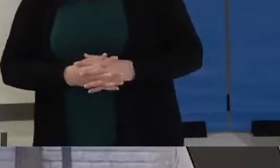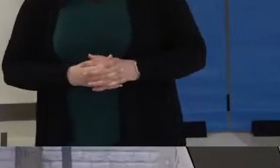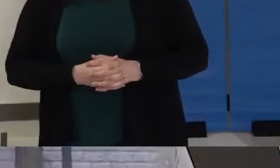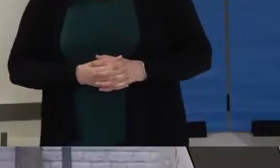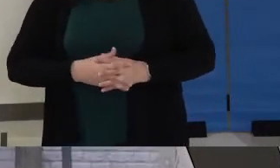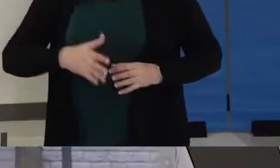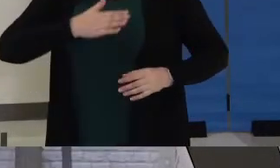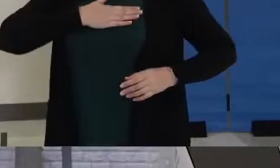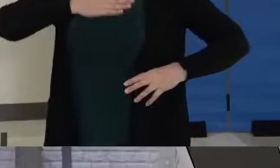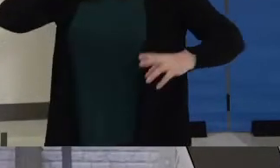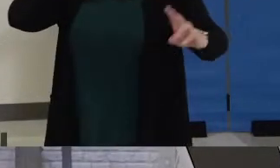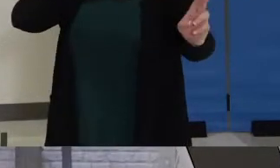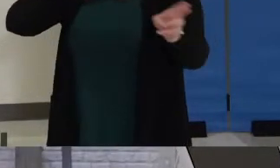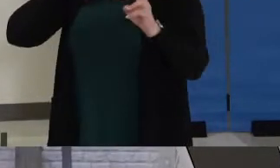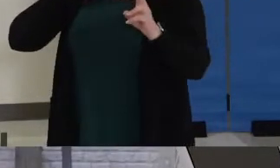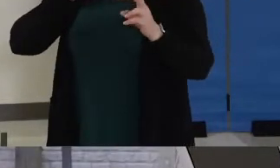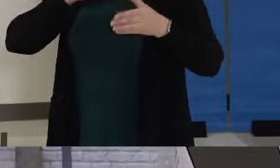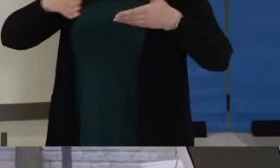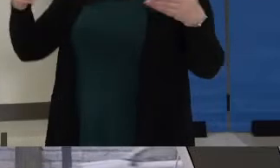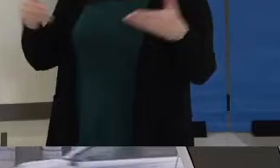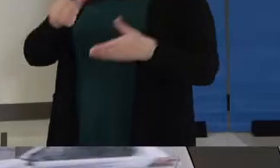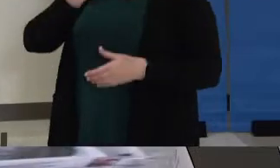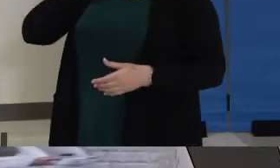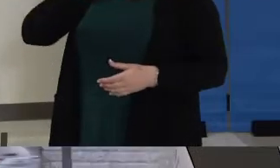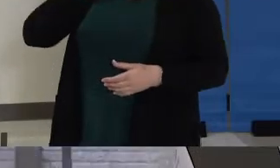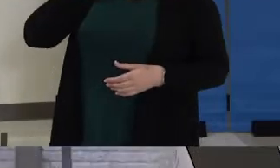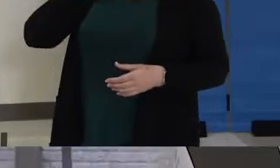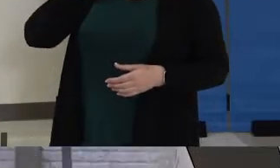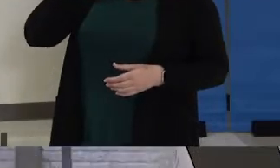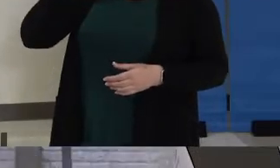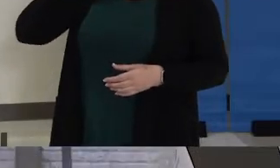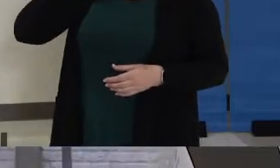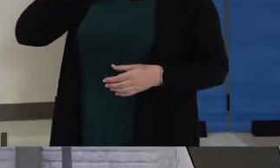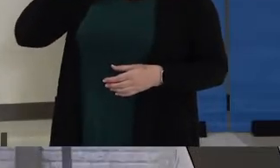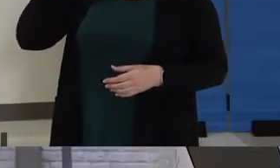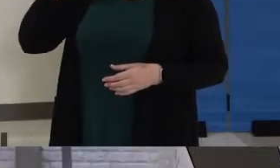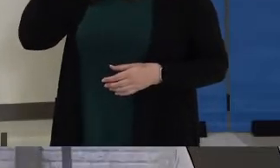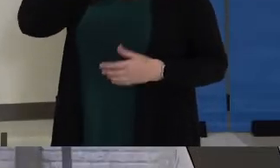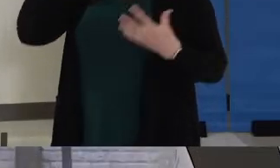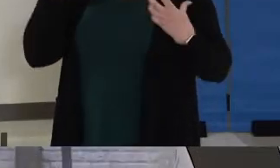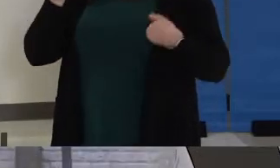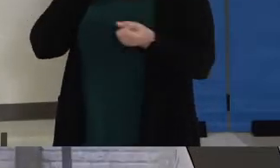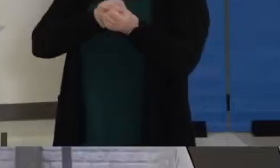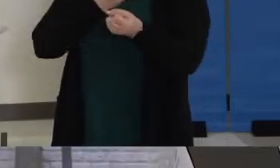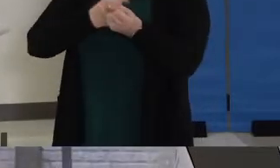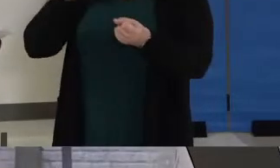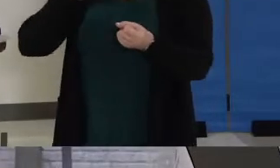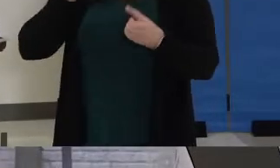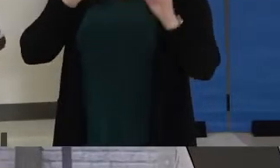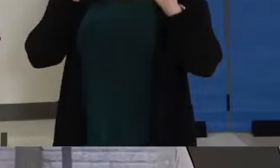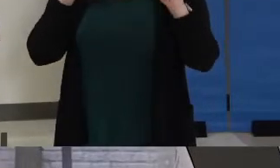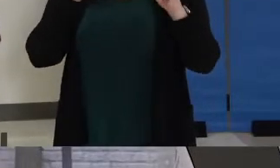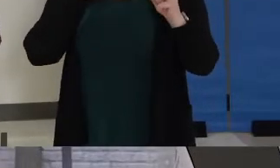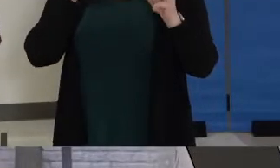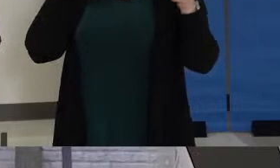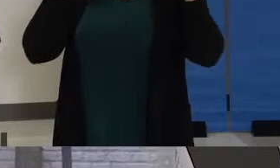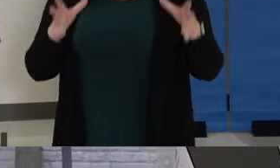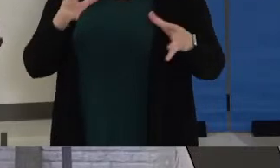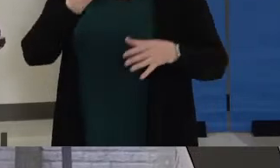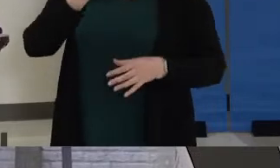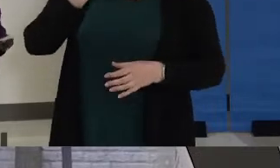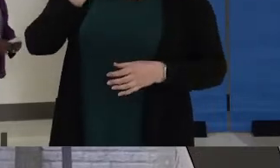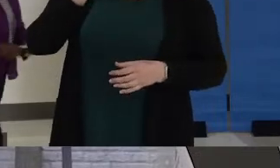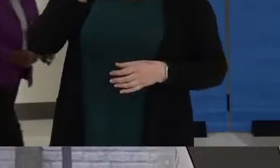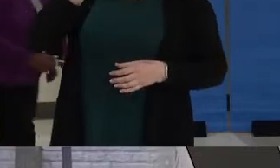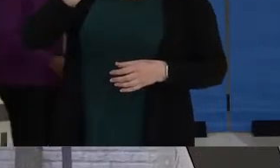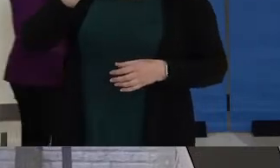It's my honor to introduce Anita Fisher, mental health advocate and former education director at NAMI San Diego.